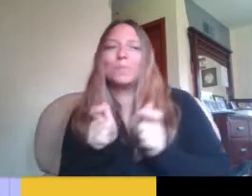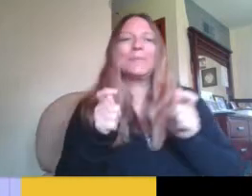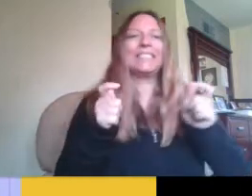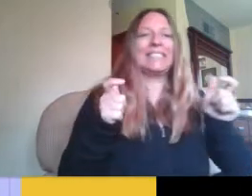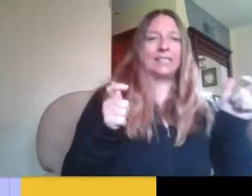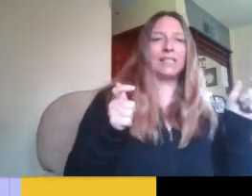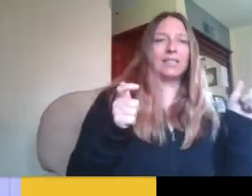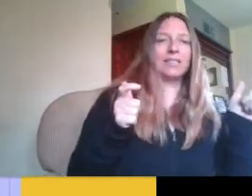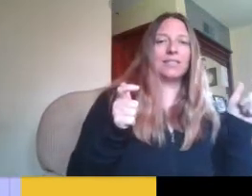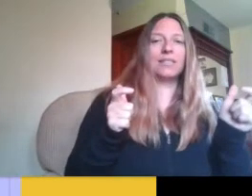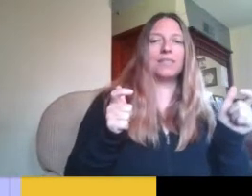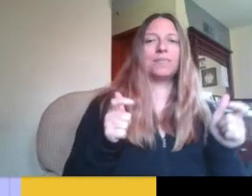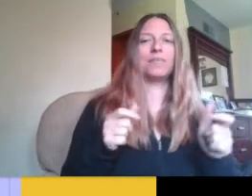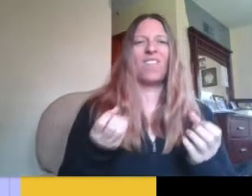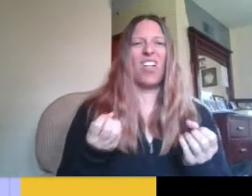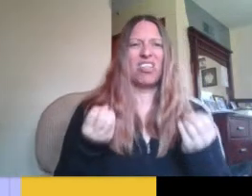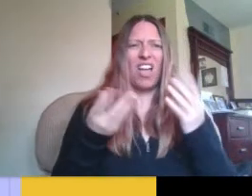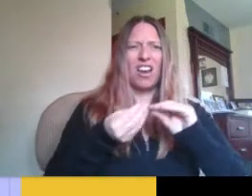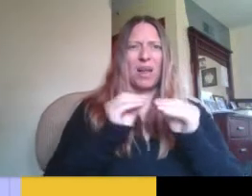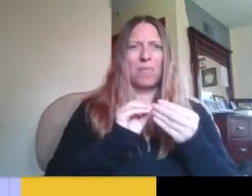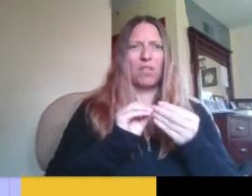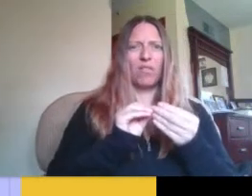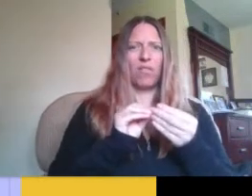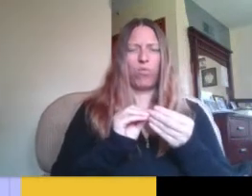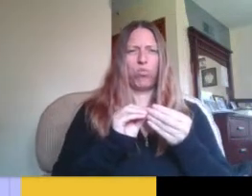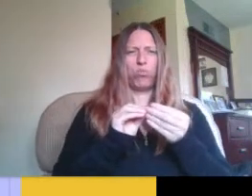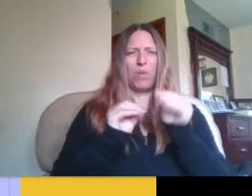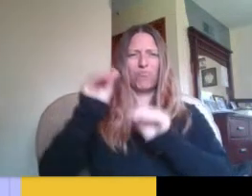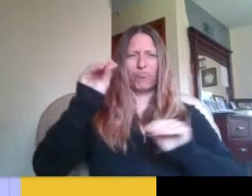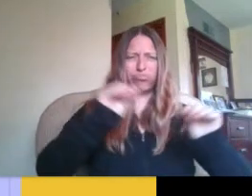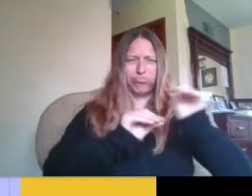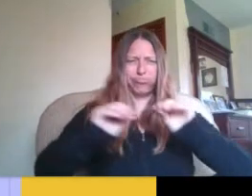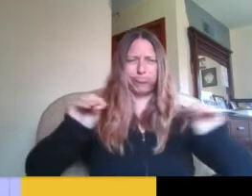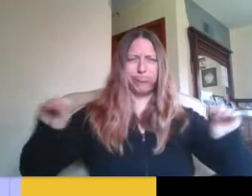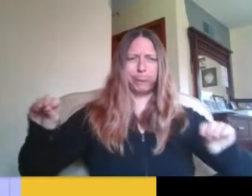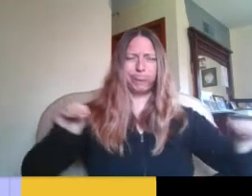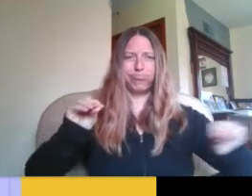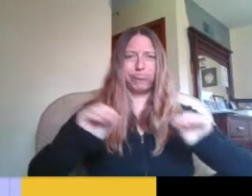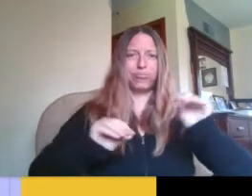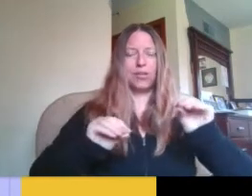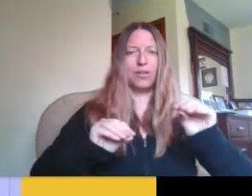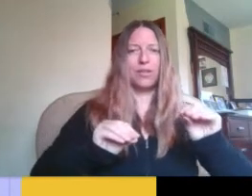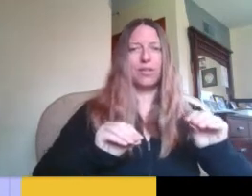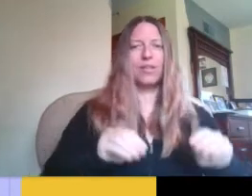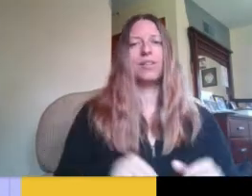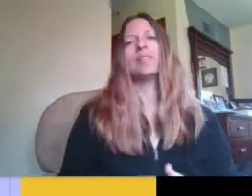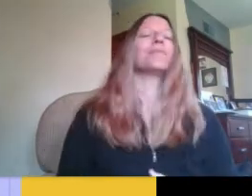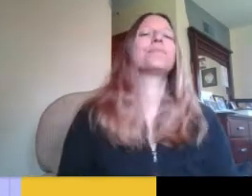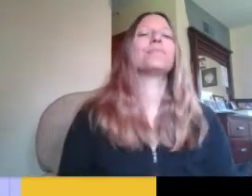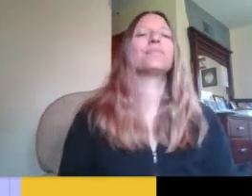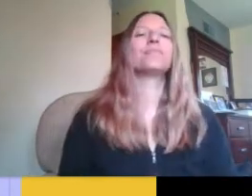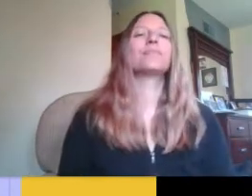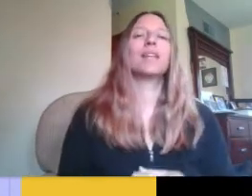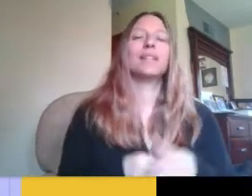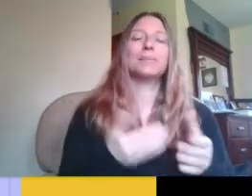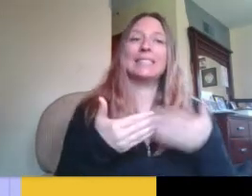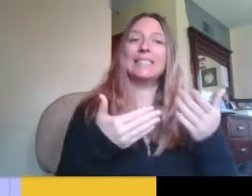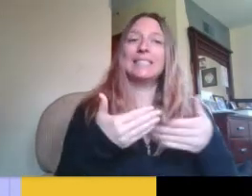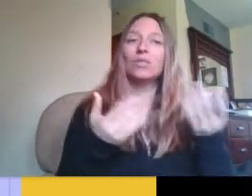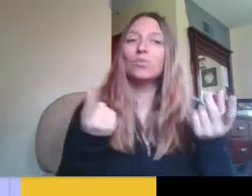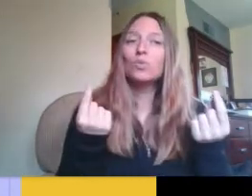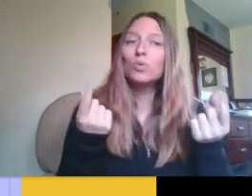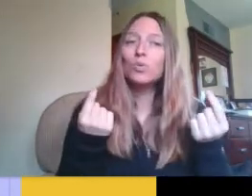And if the data set has a lot of numbers, it might take a lot of work to put them in the right order, if they aren't already that way. So to make things easier,